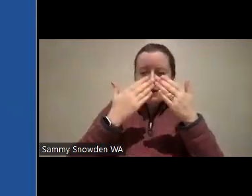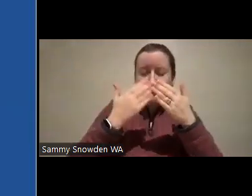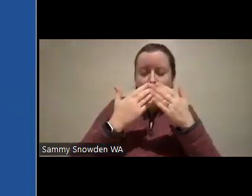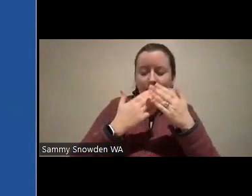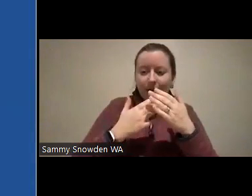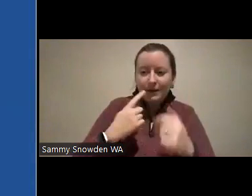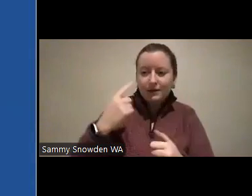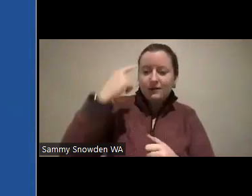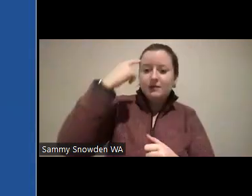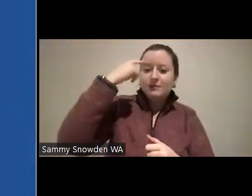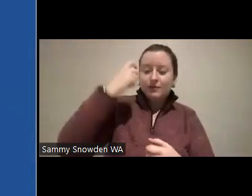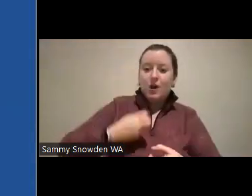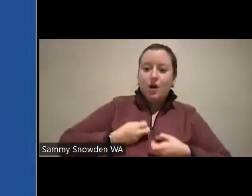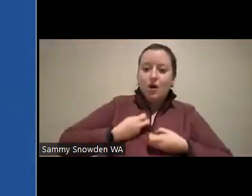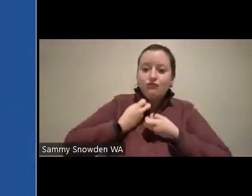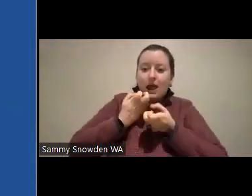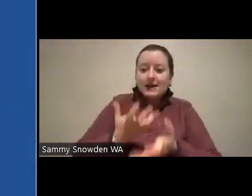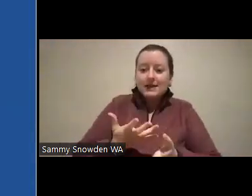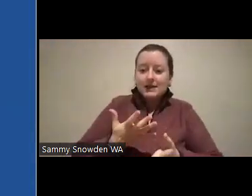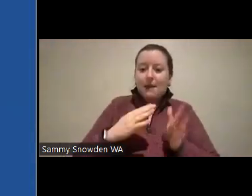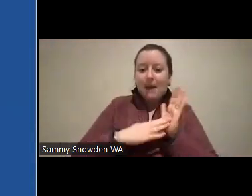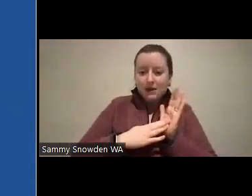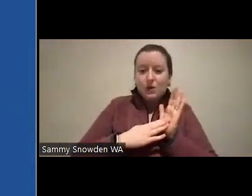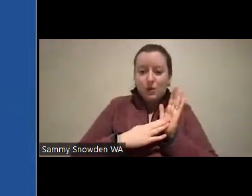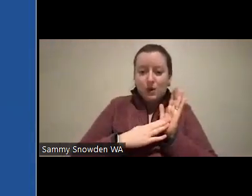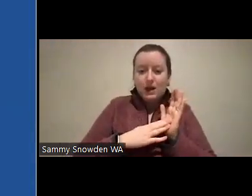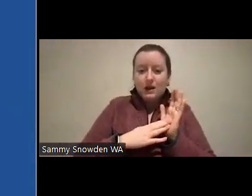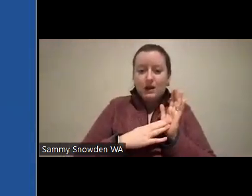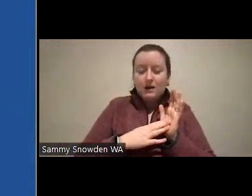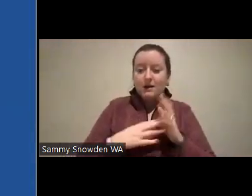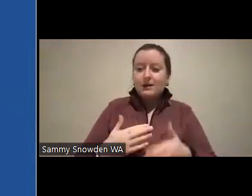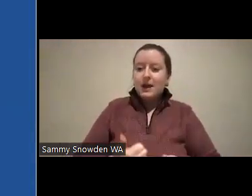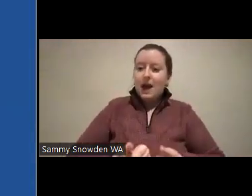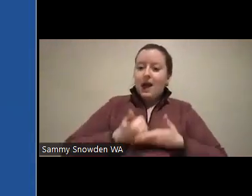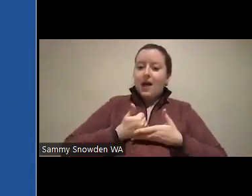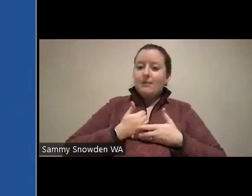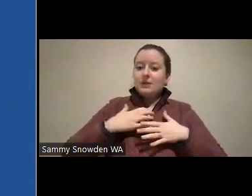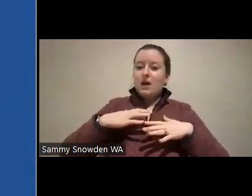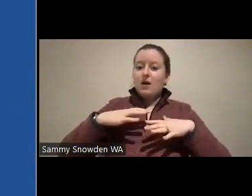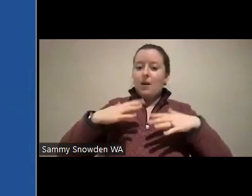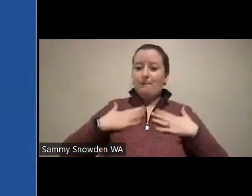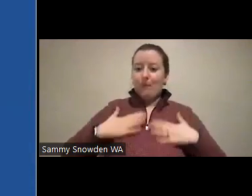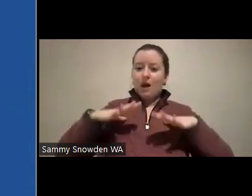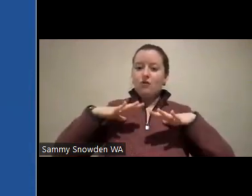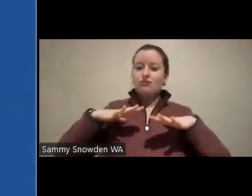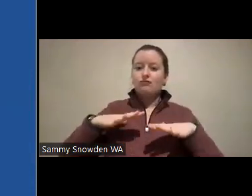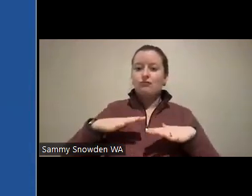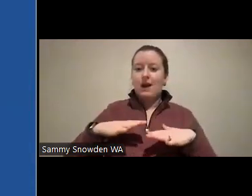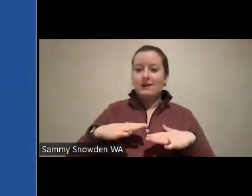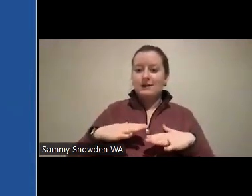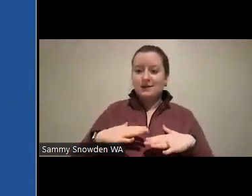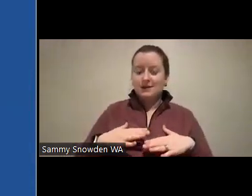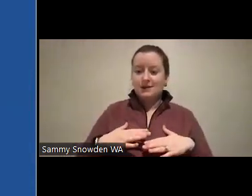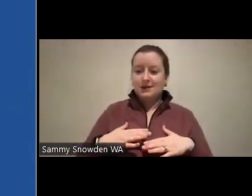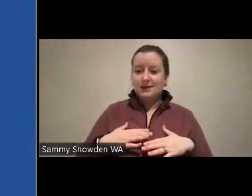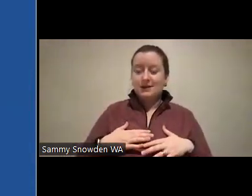go into that restful state. It also helps to lower our body pressure, our body temperature